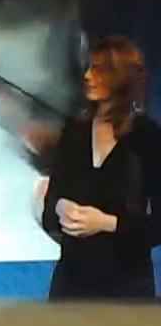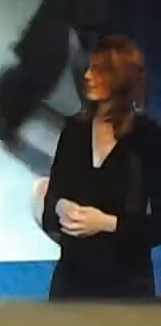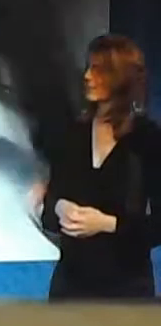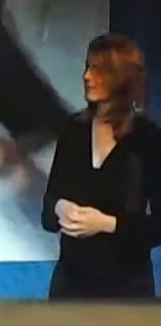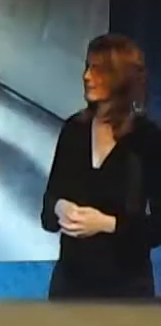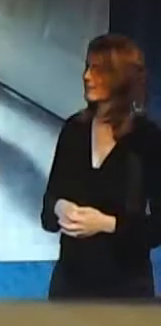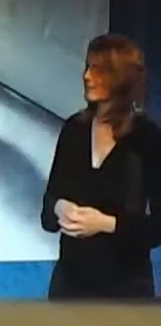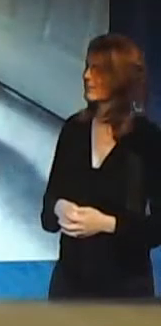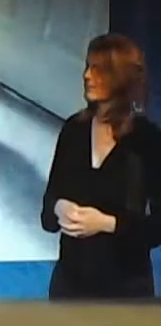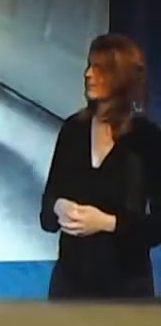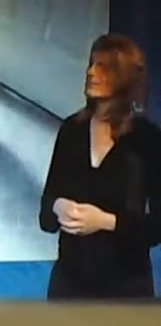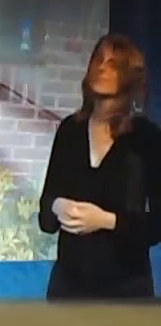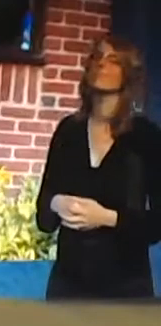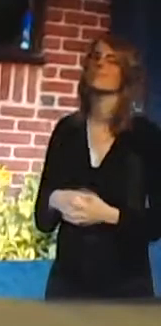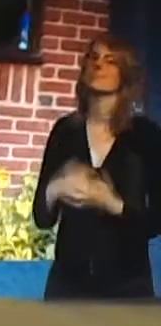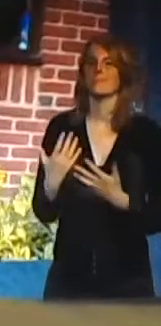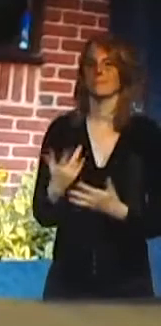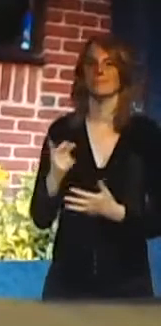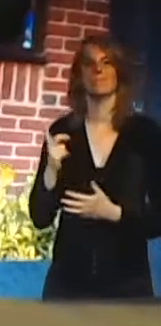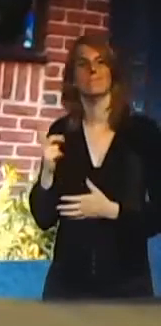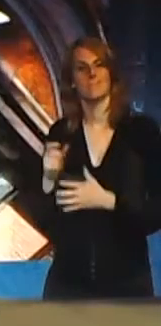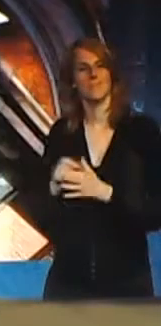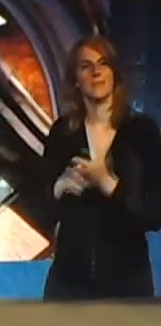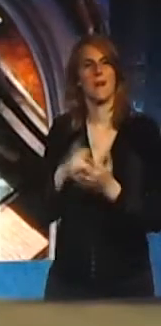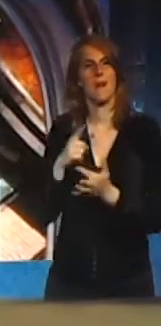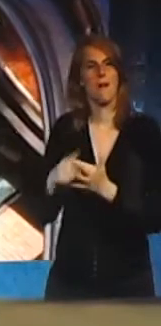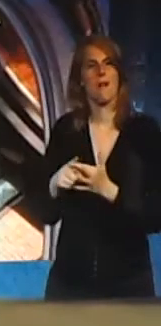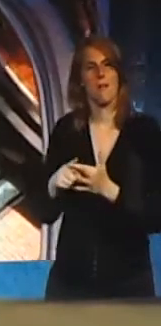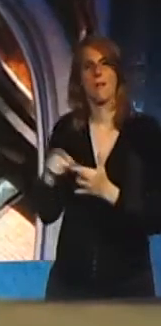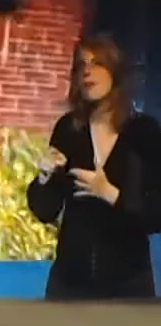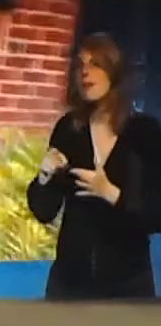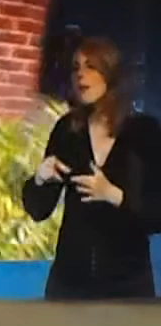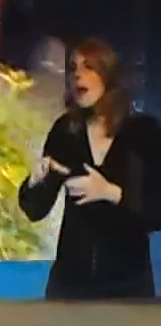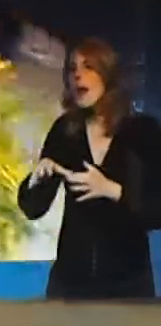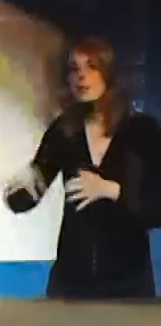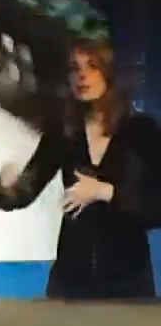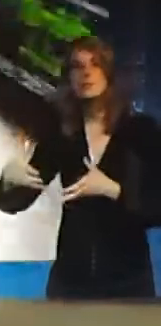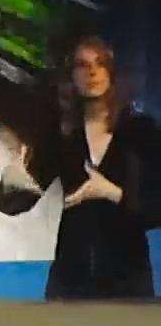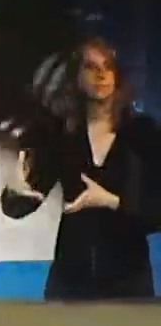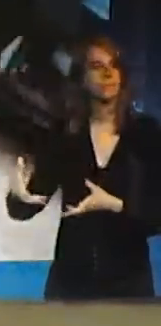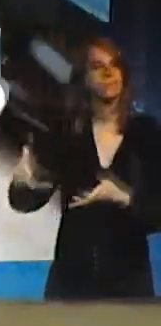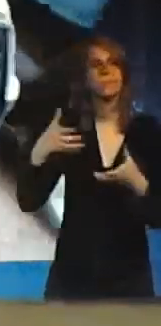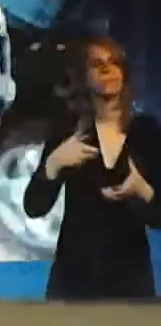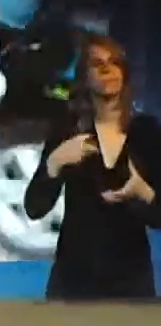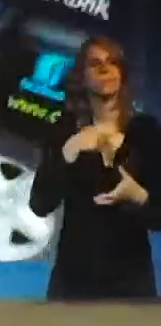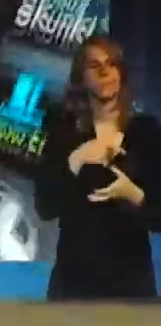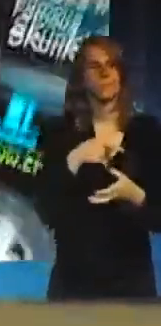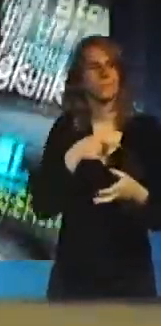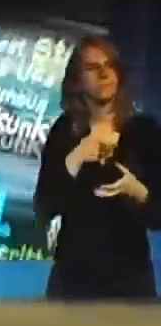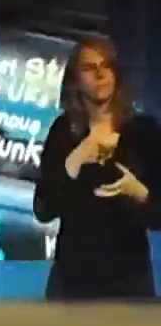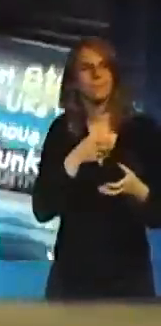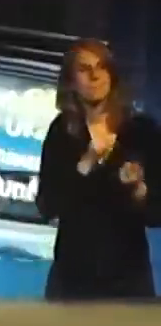Today, Dale is preparing to run a session with dementia patients in a residential home. This is Sebastian the